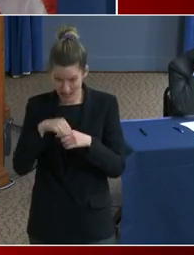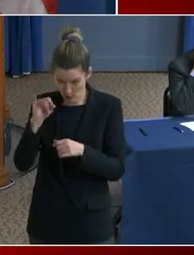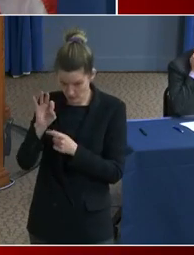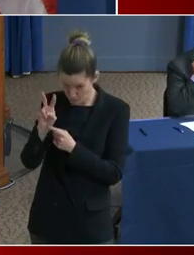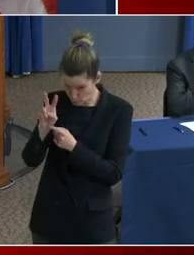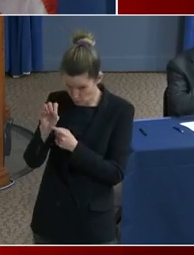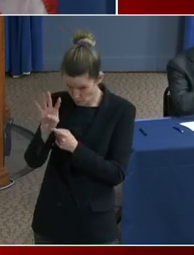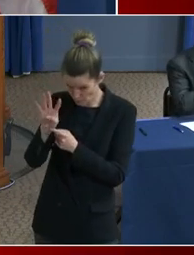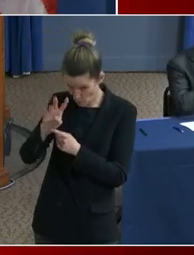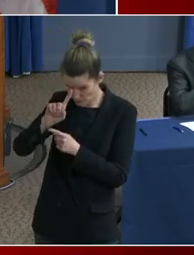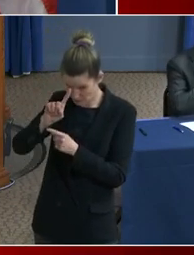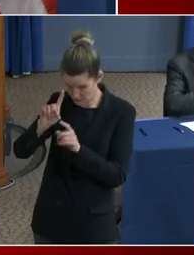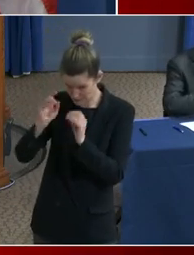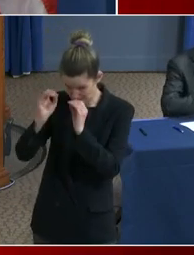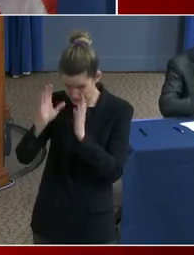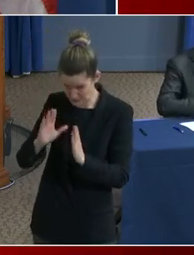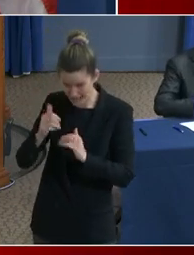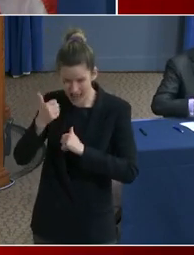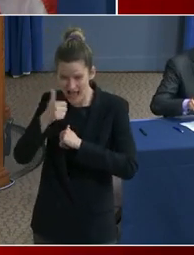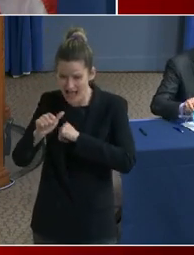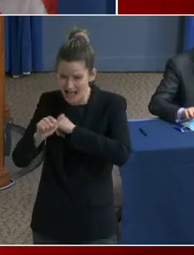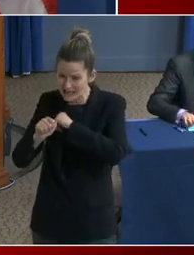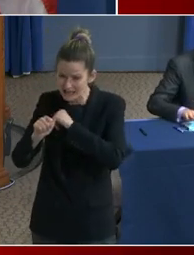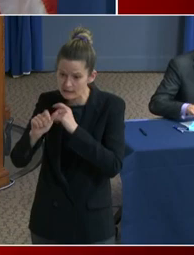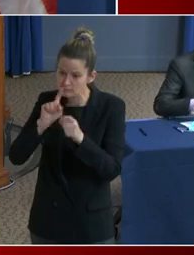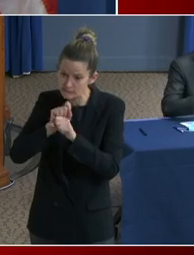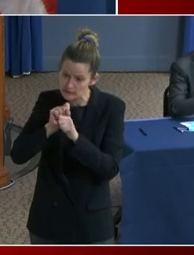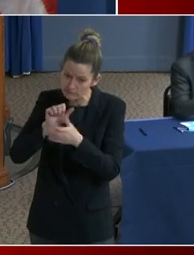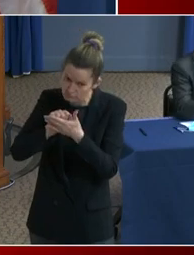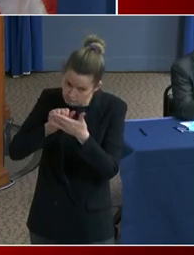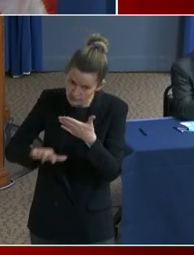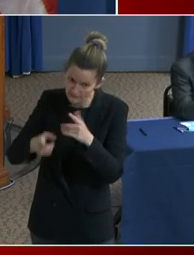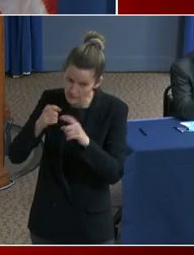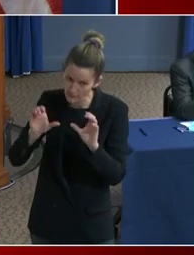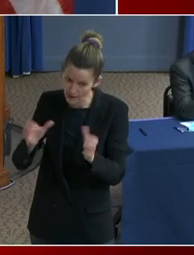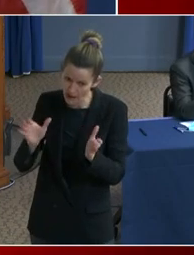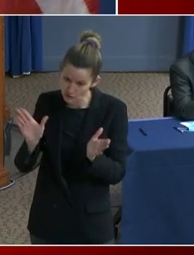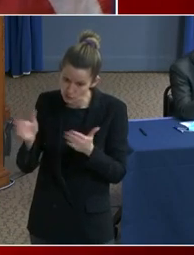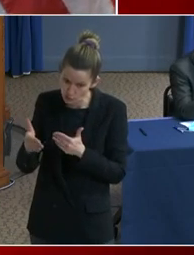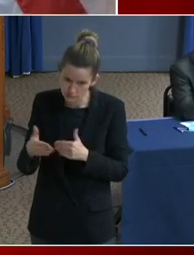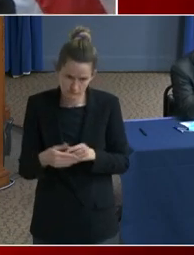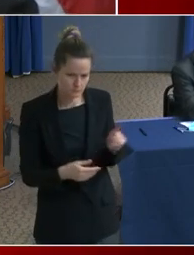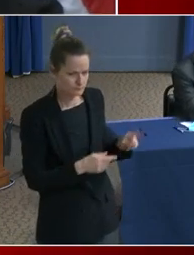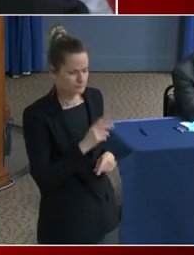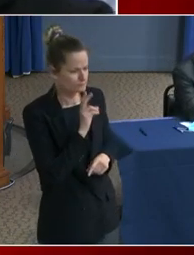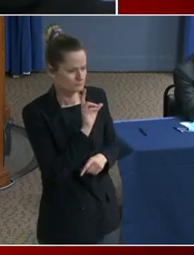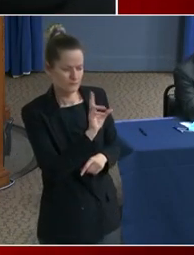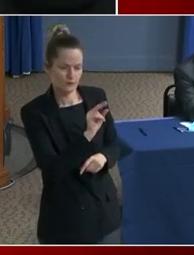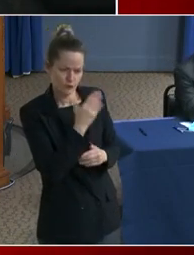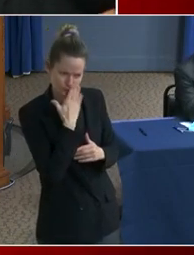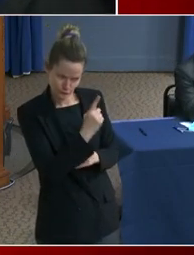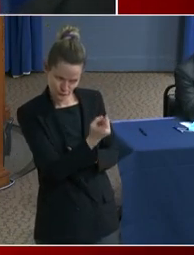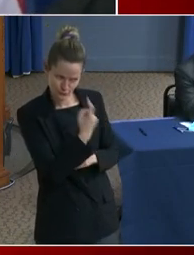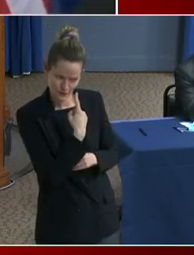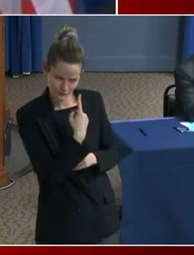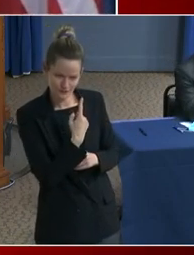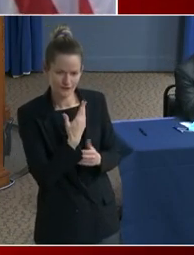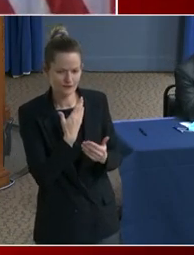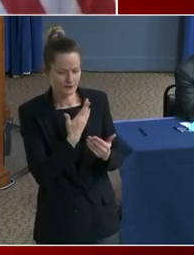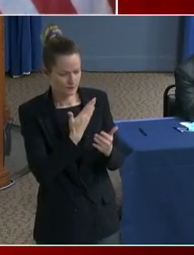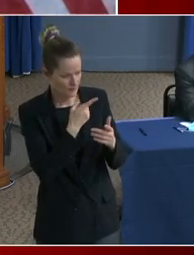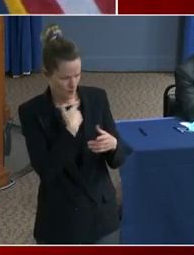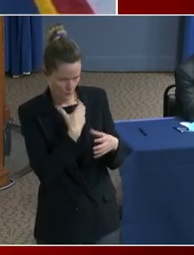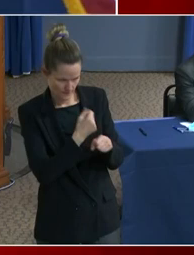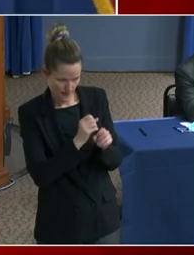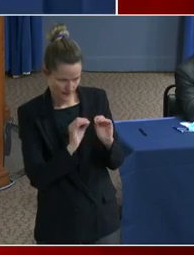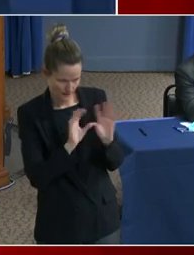discipline, have any been removed from the classroom? No, that's a good question. So let me clarify. So you raise a good point. So